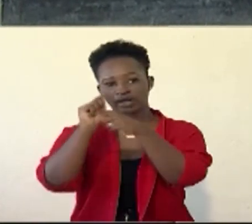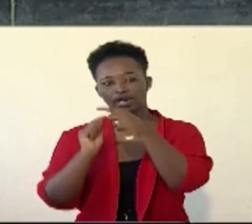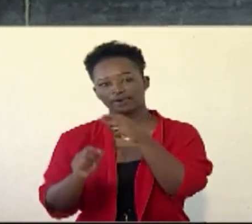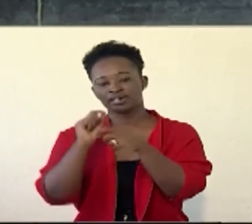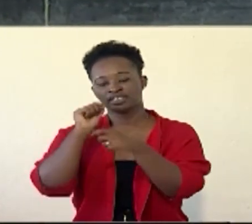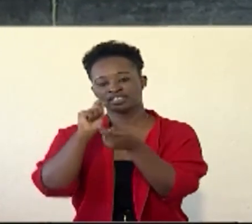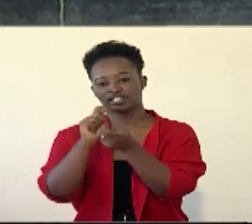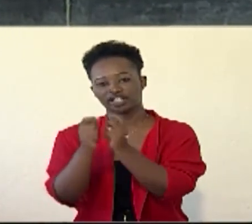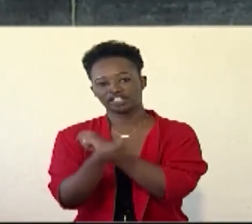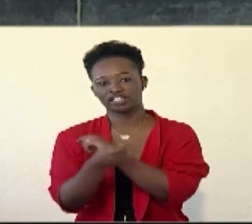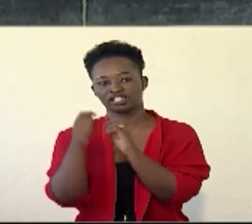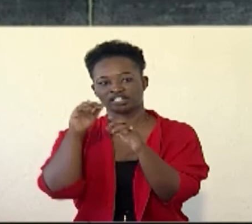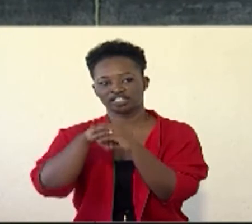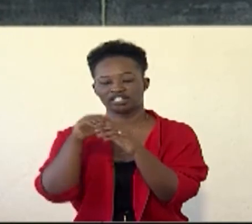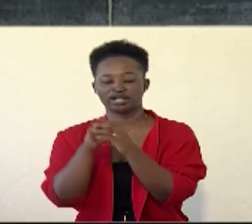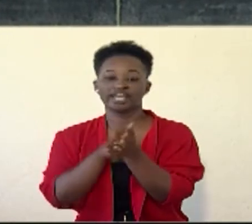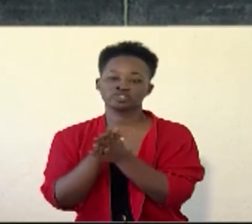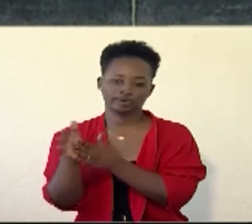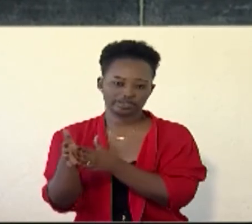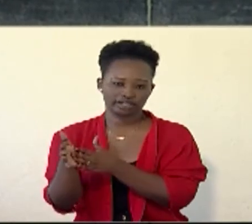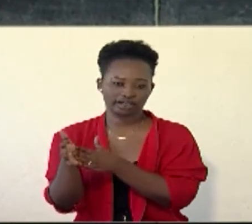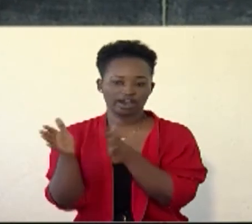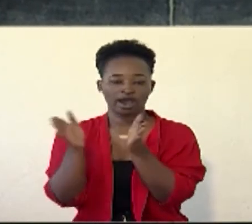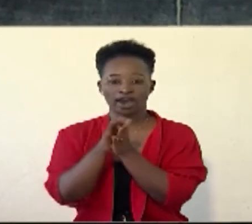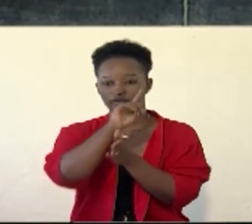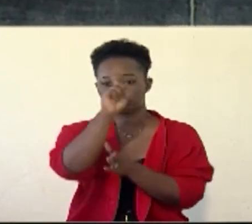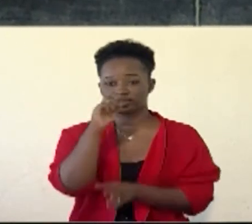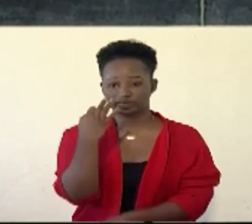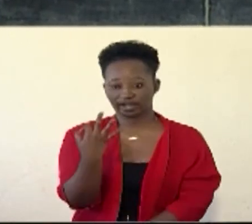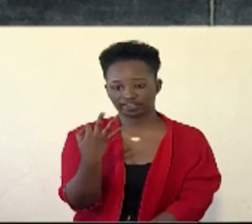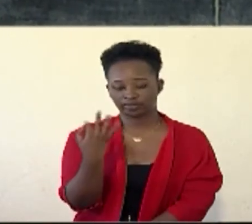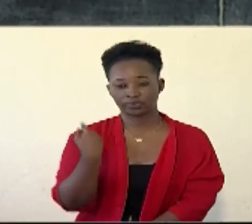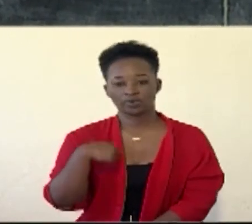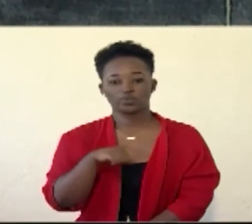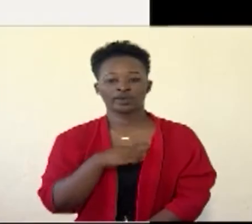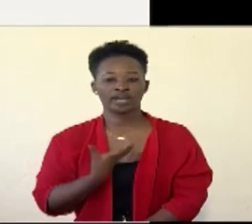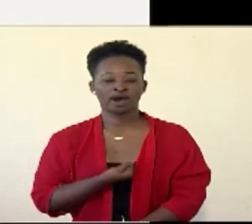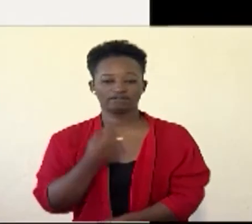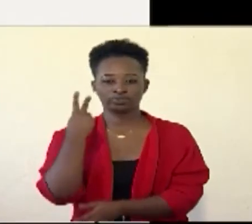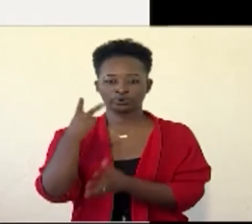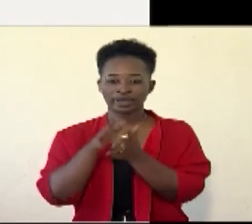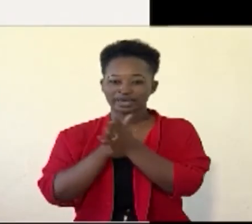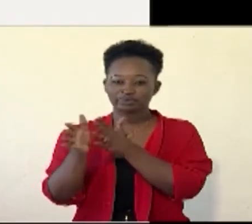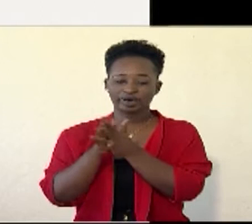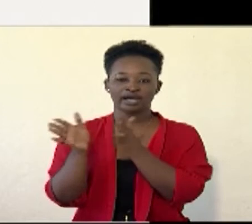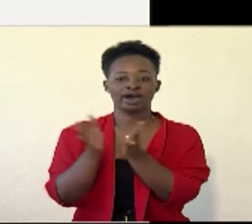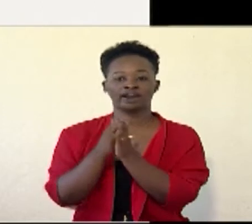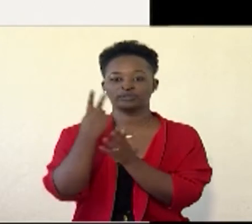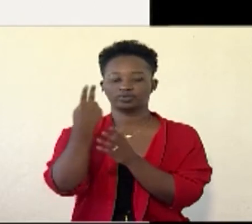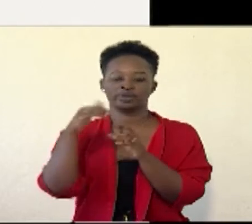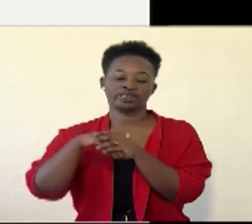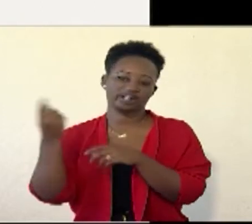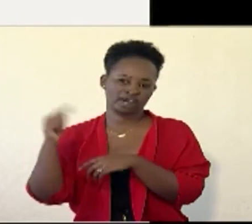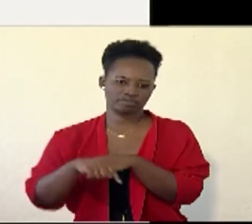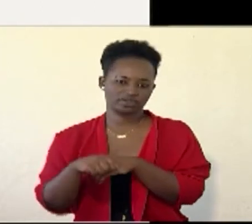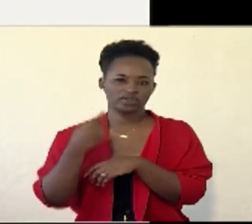in expenditure. And on question 3, we have 2 expenditures and 2 incomes. Now, in